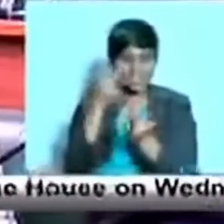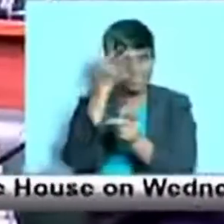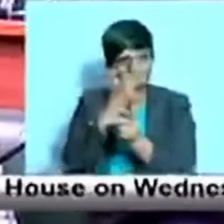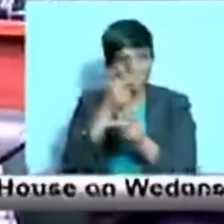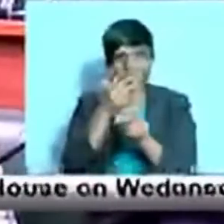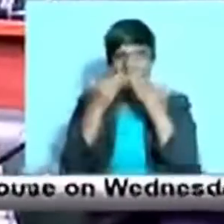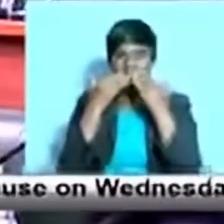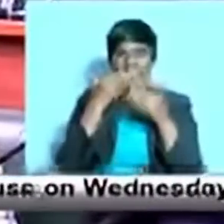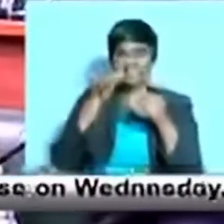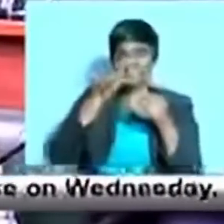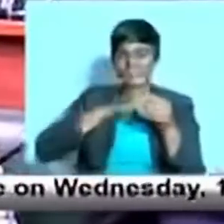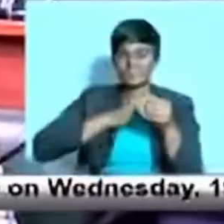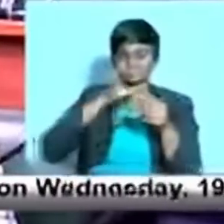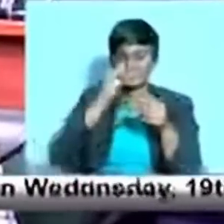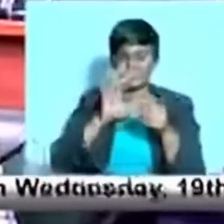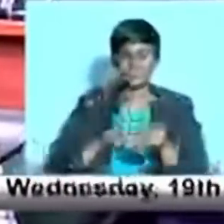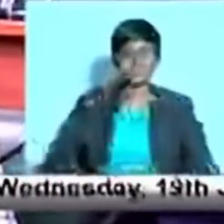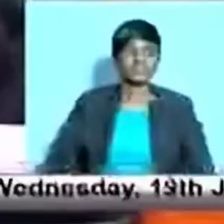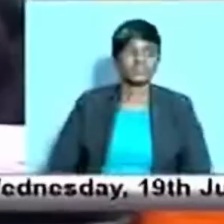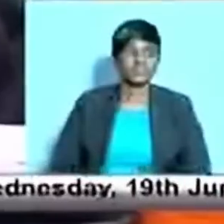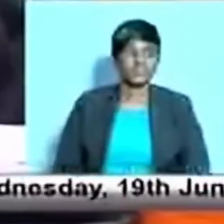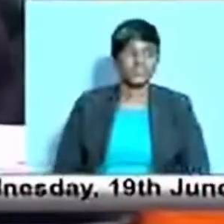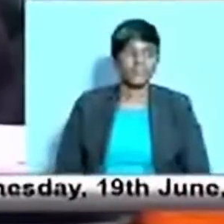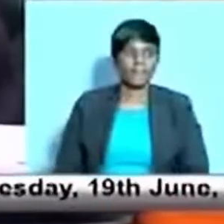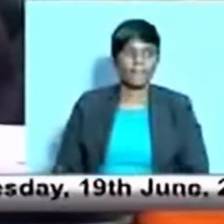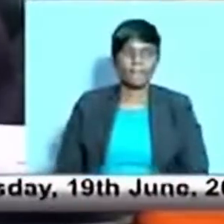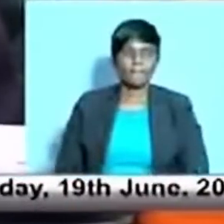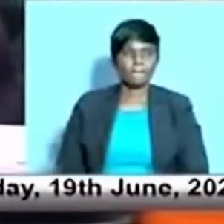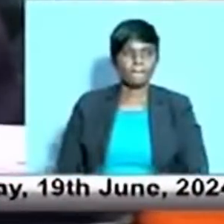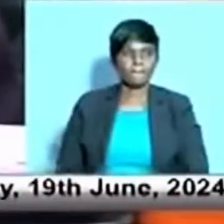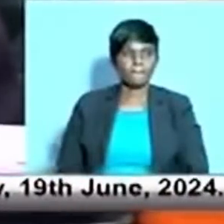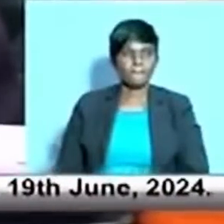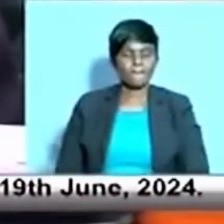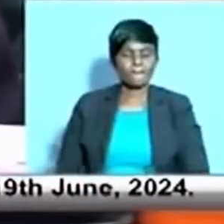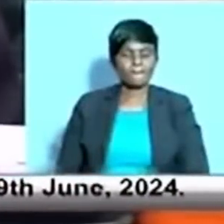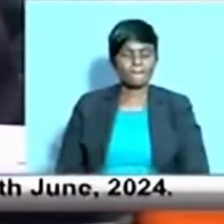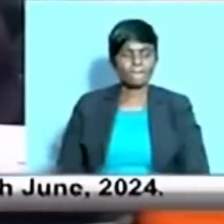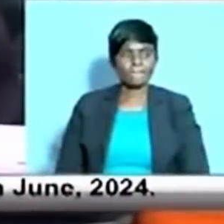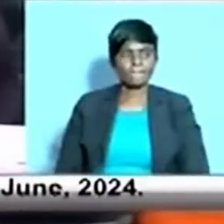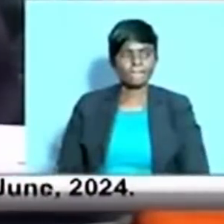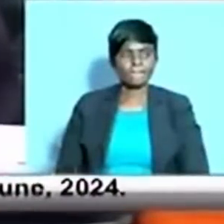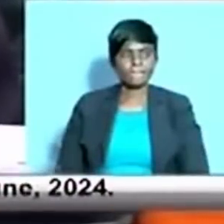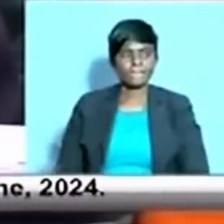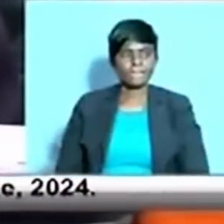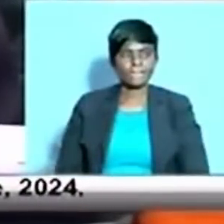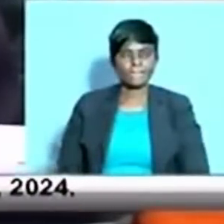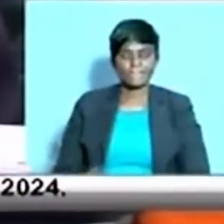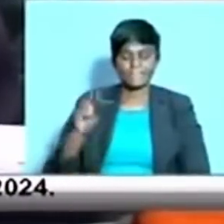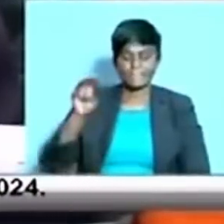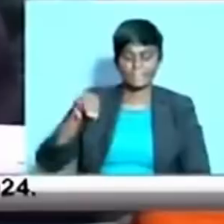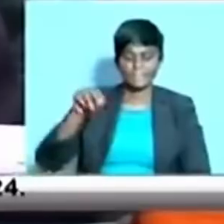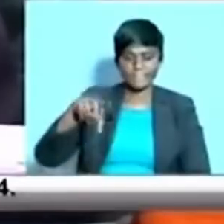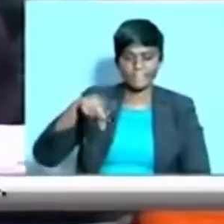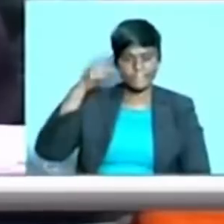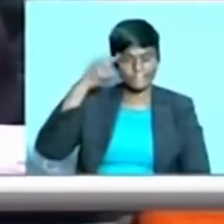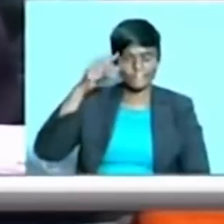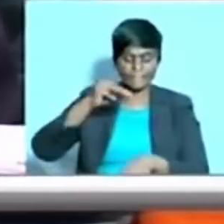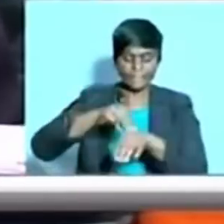I thank you, Madam Speaker. The Honorable Member from